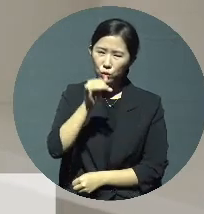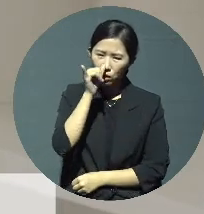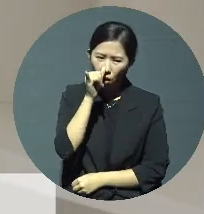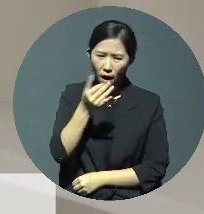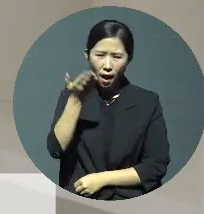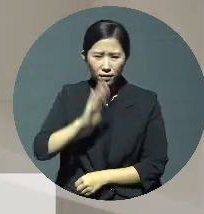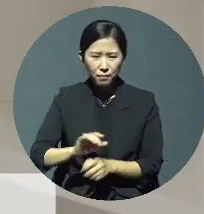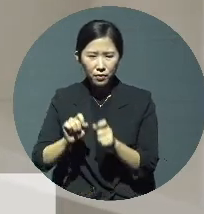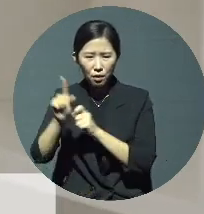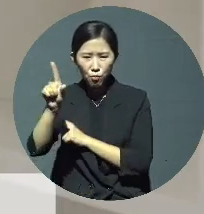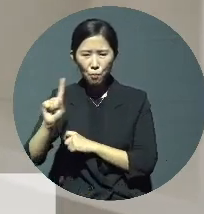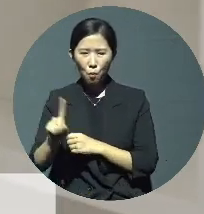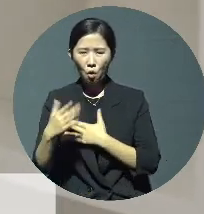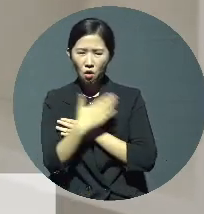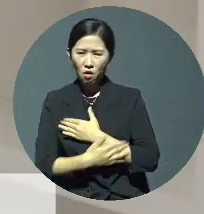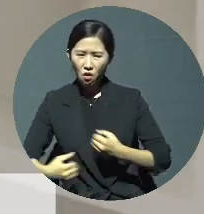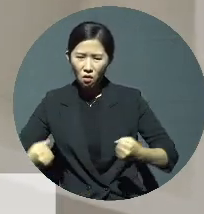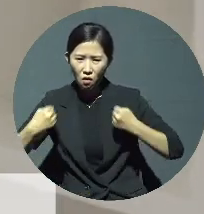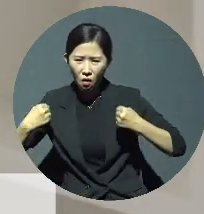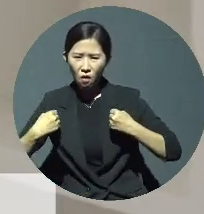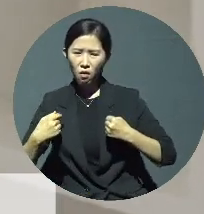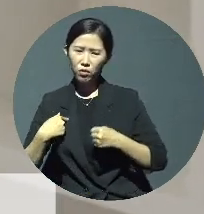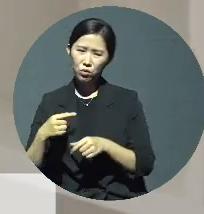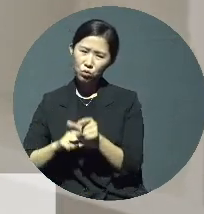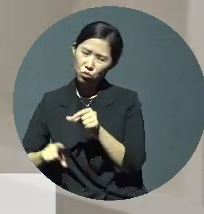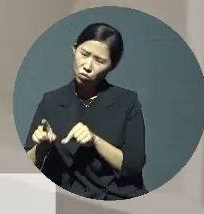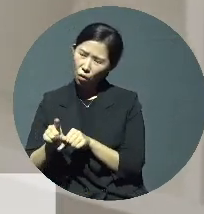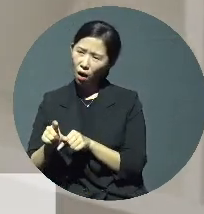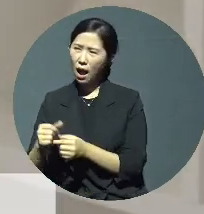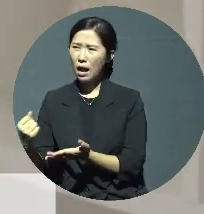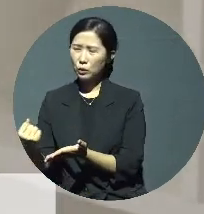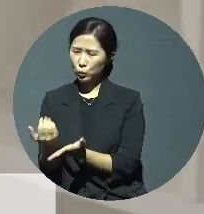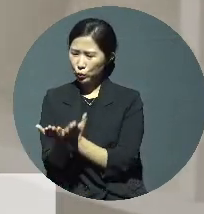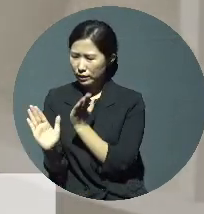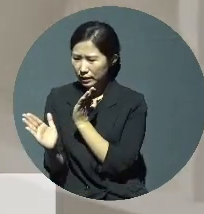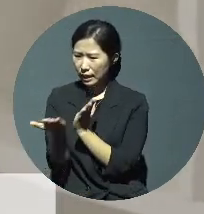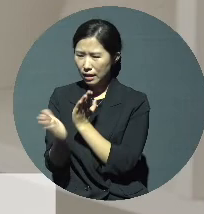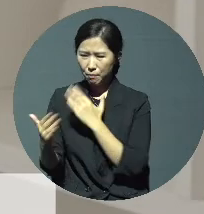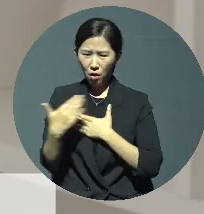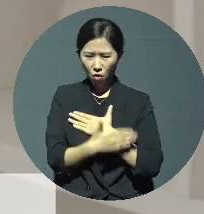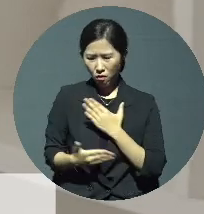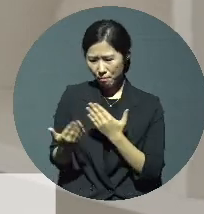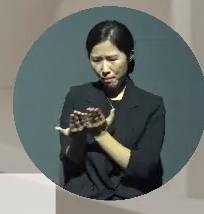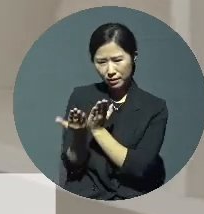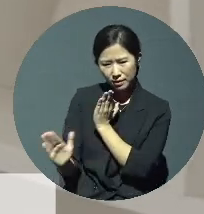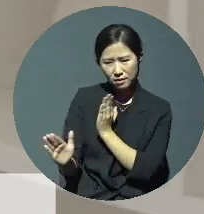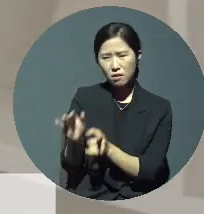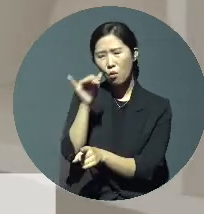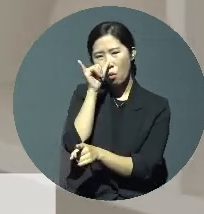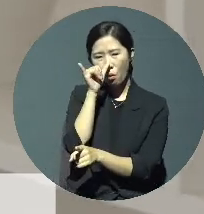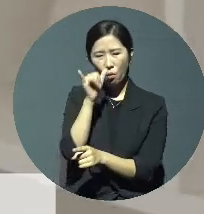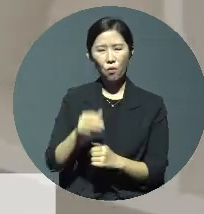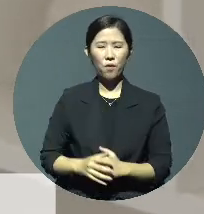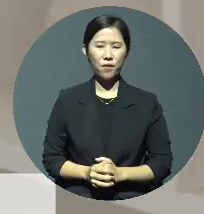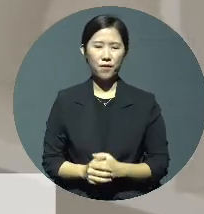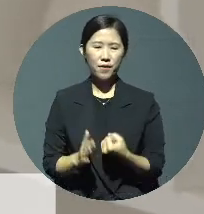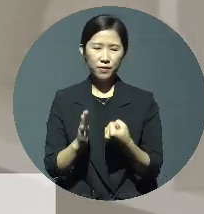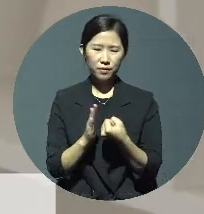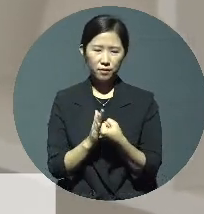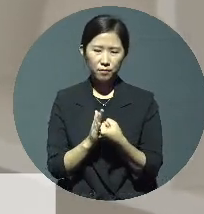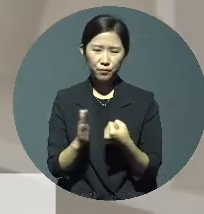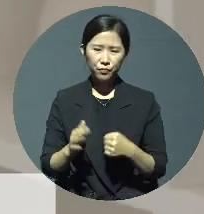a bit counterintuitive to thinking holistically about the health of the world as well. So, you know, can you solve something with an app? Can you solve